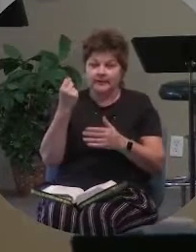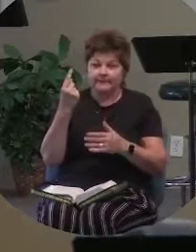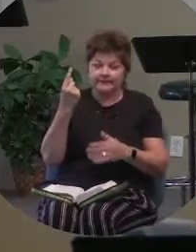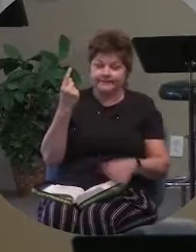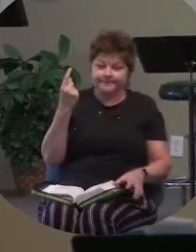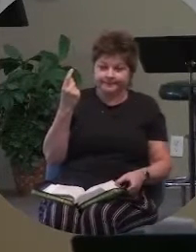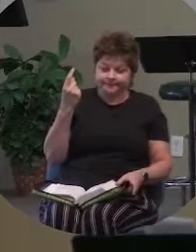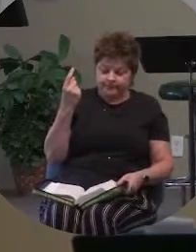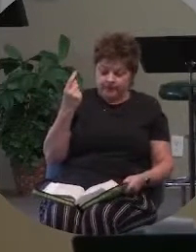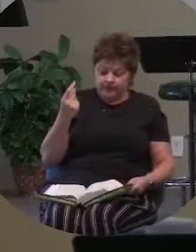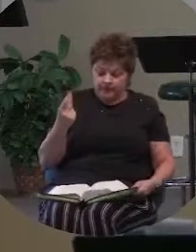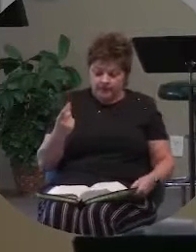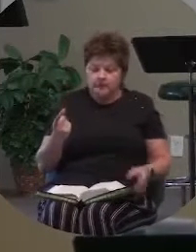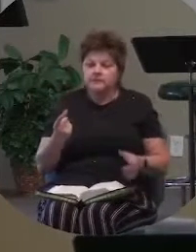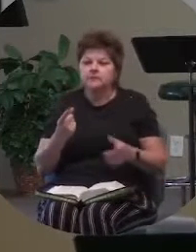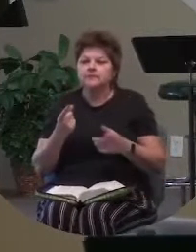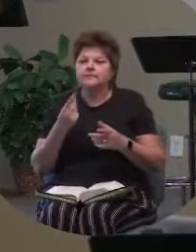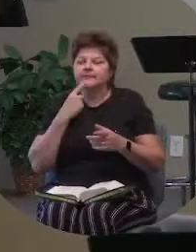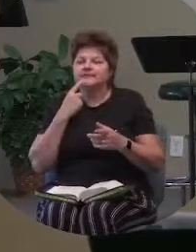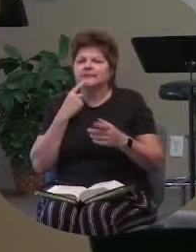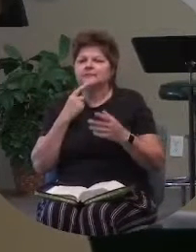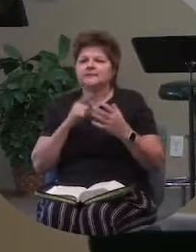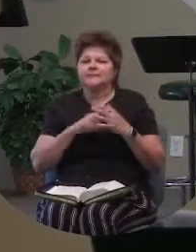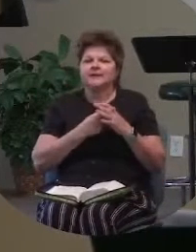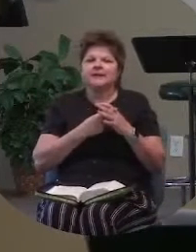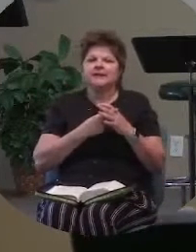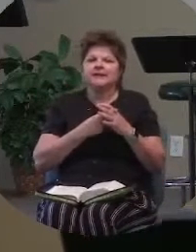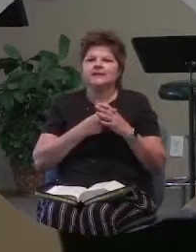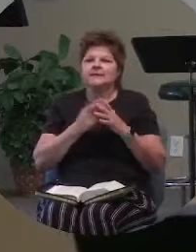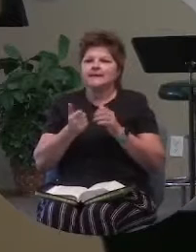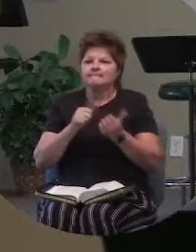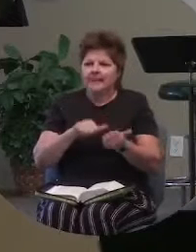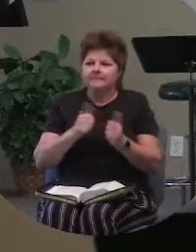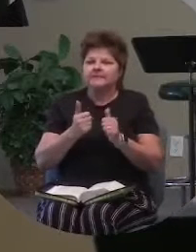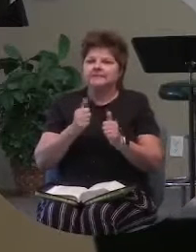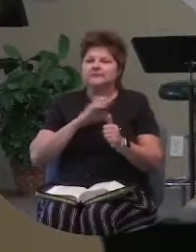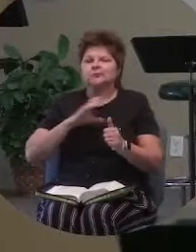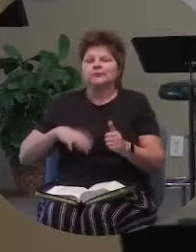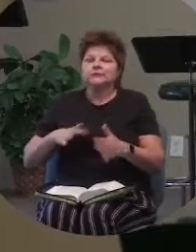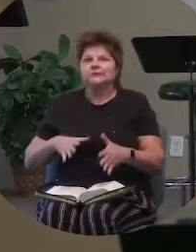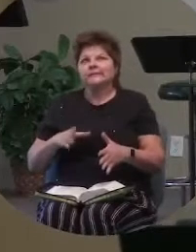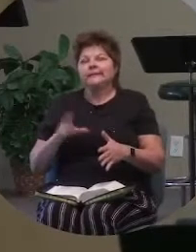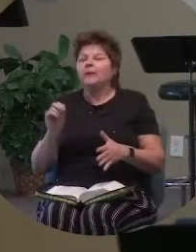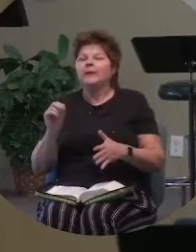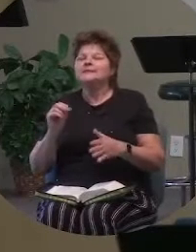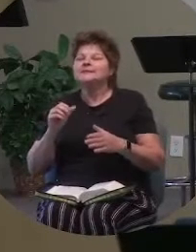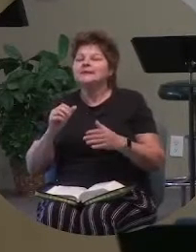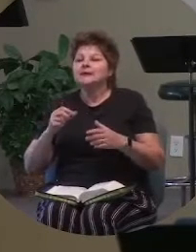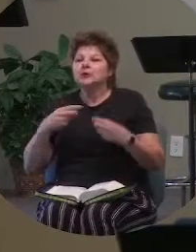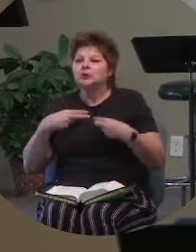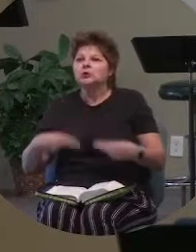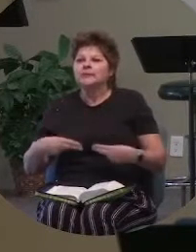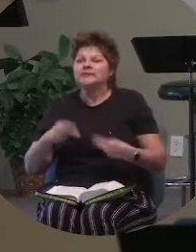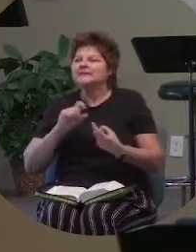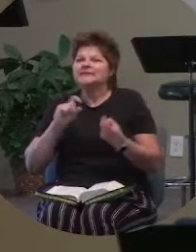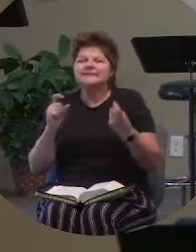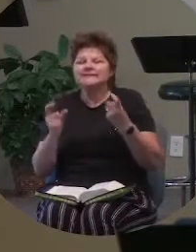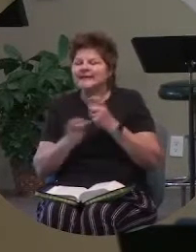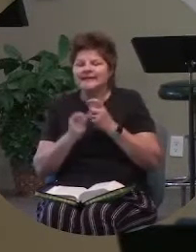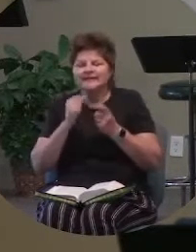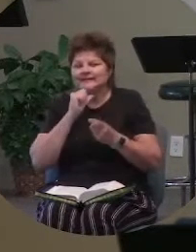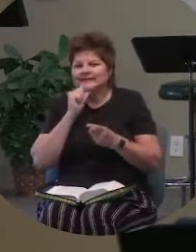first starting that, you know, as Baptists, as Christians, now let's just go, as human beings, change is not